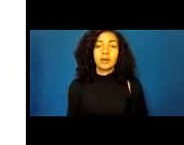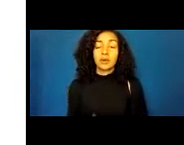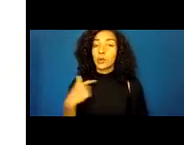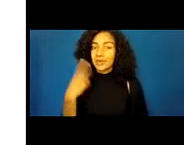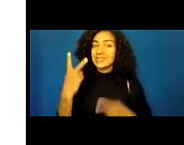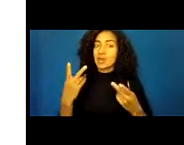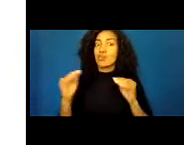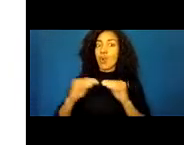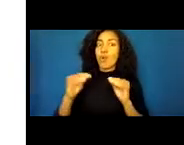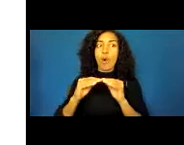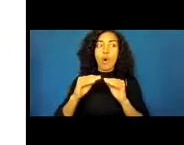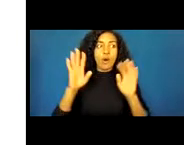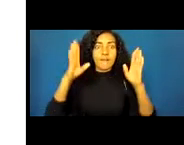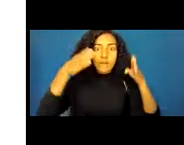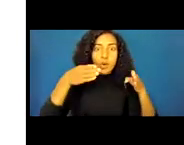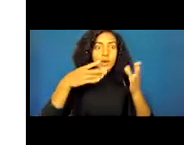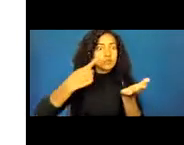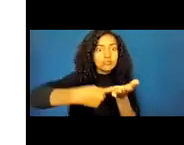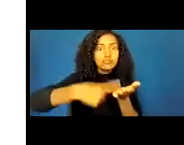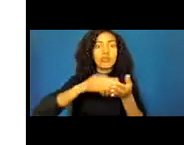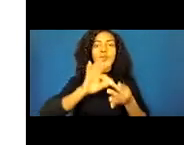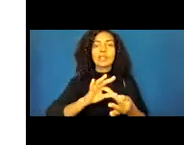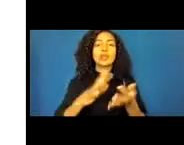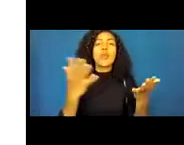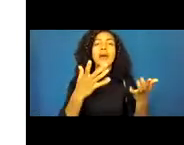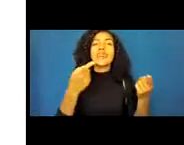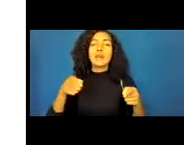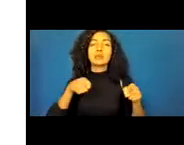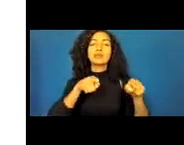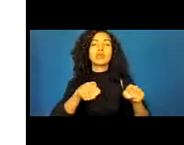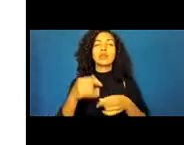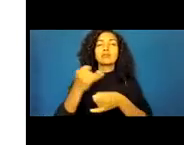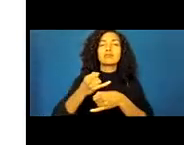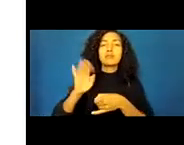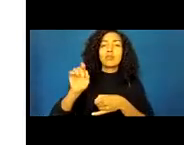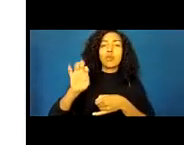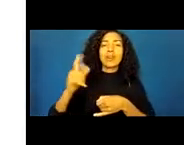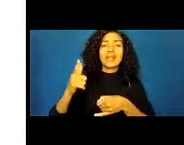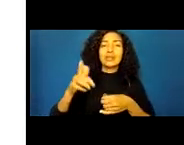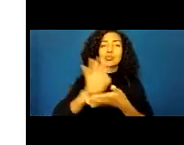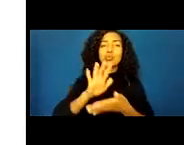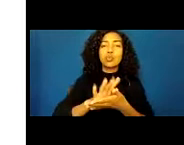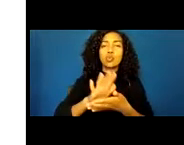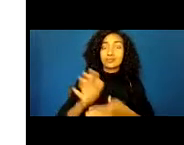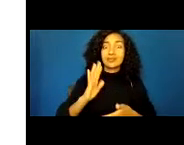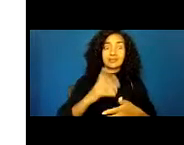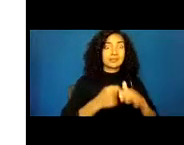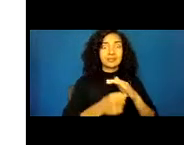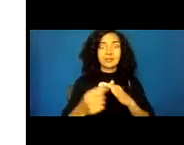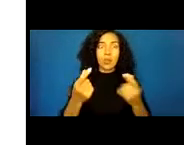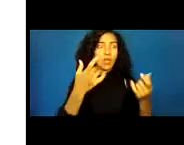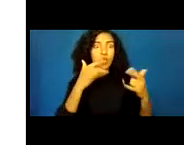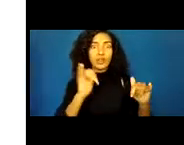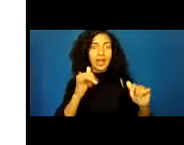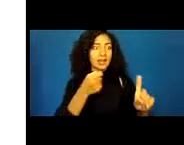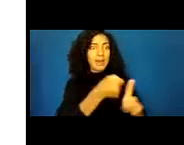schools right now. And we need to begin to address how to begin to heal our people from that. Because when our people